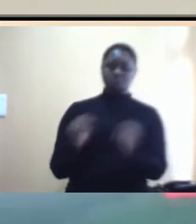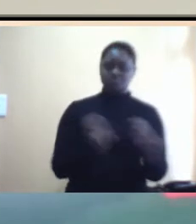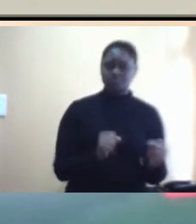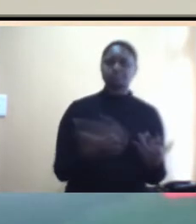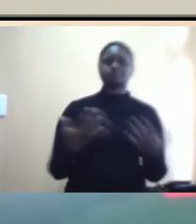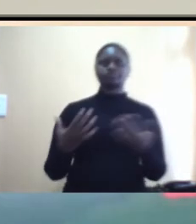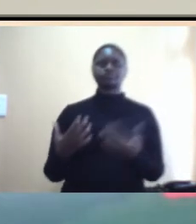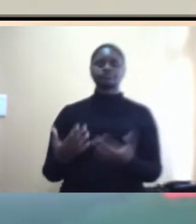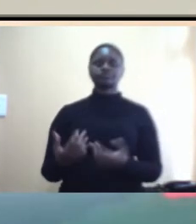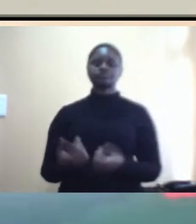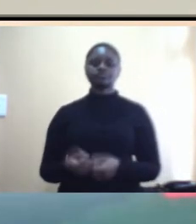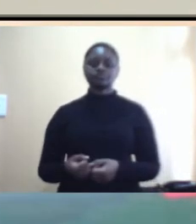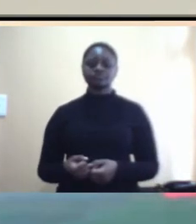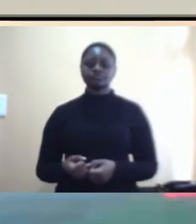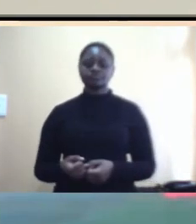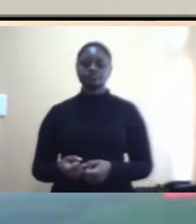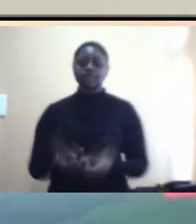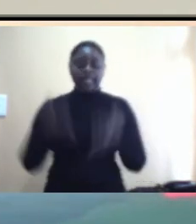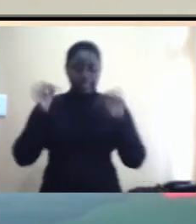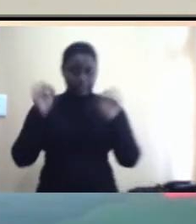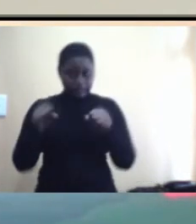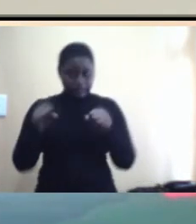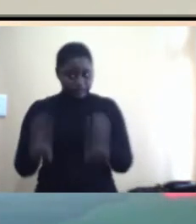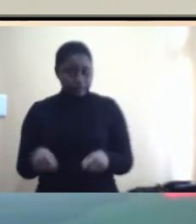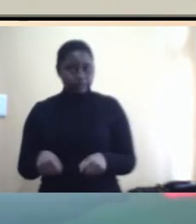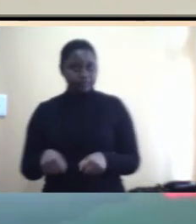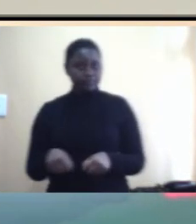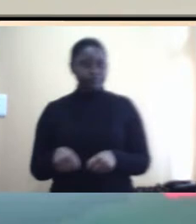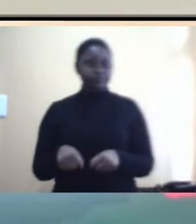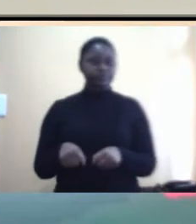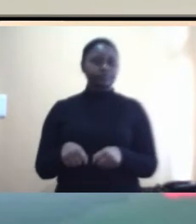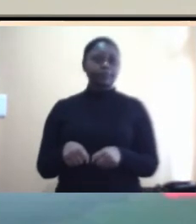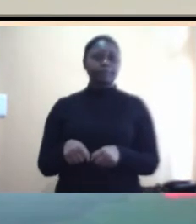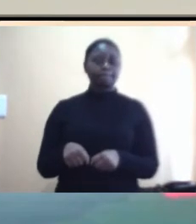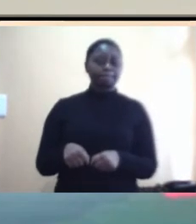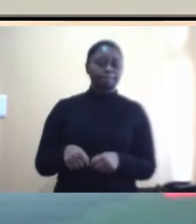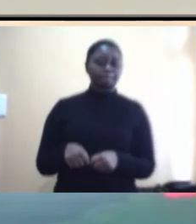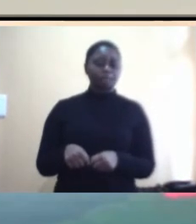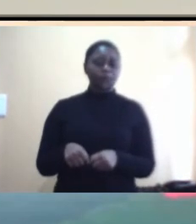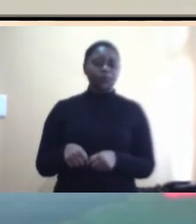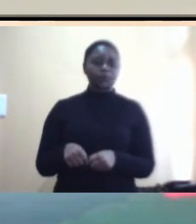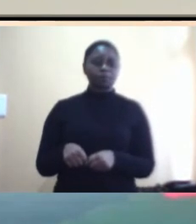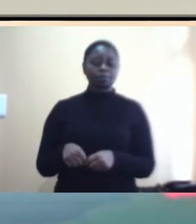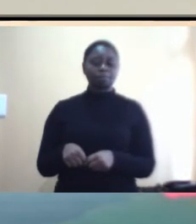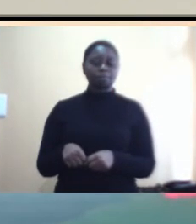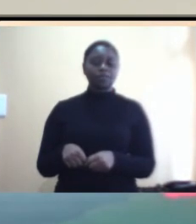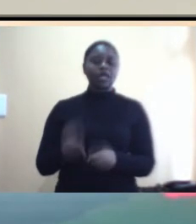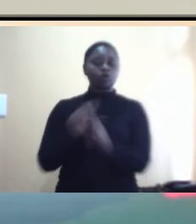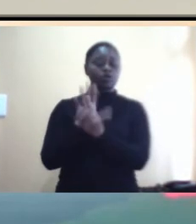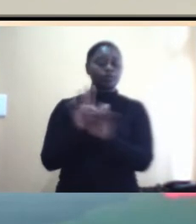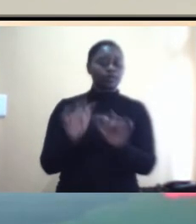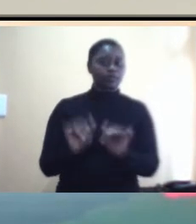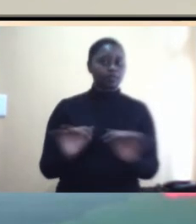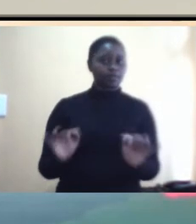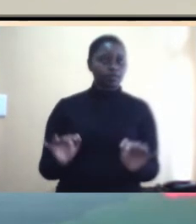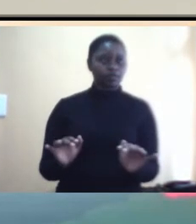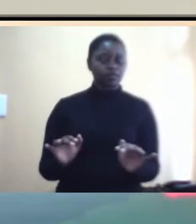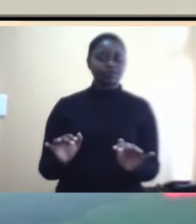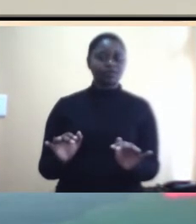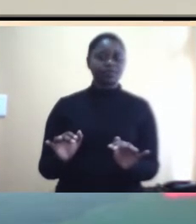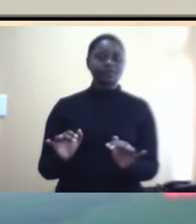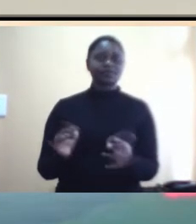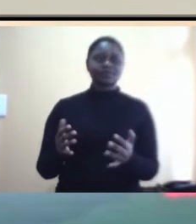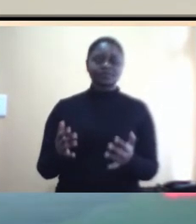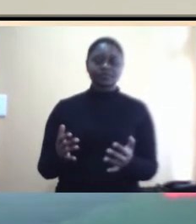commodity. Indeed, with the effect of this pandemic amongst those that are